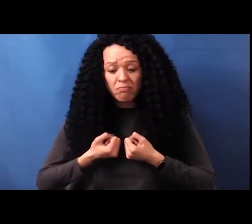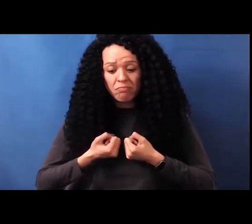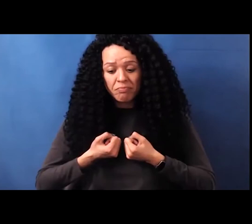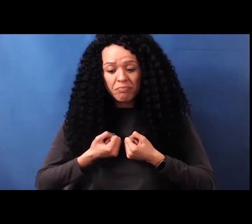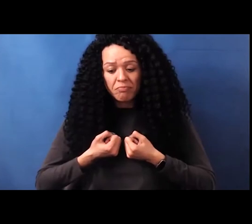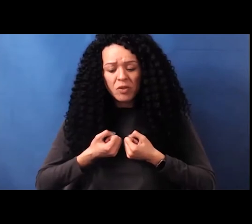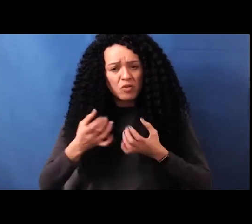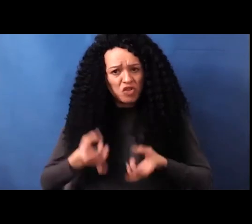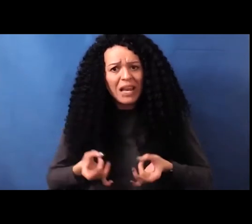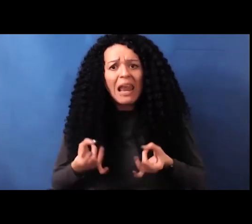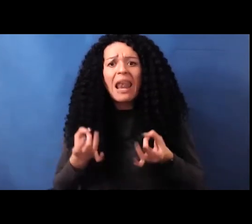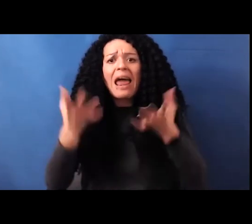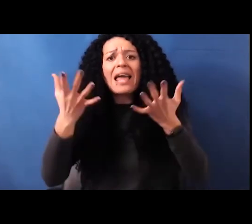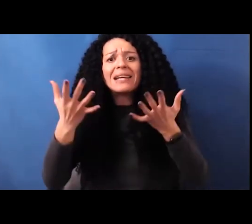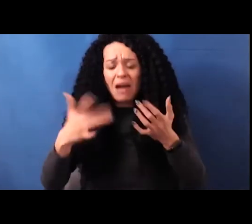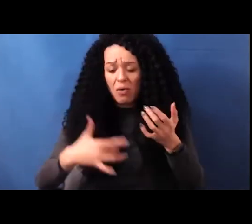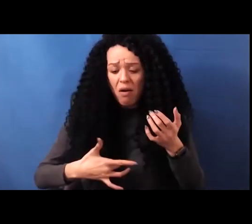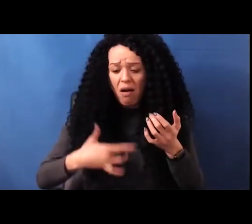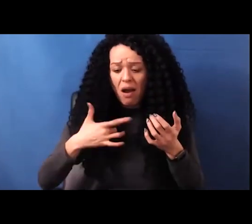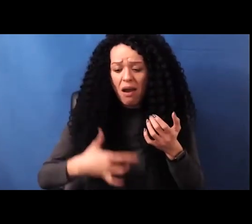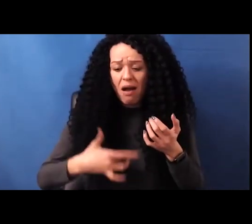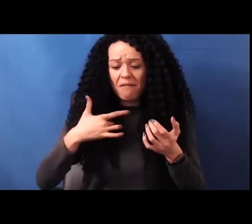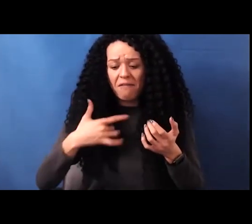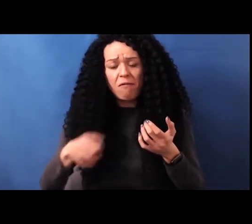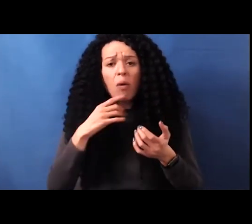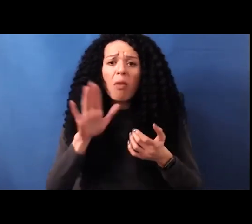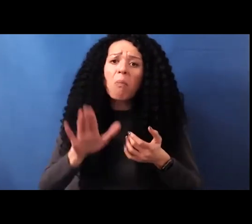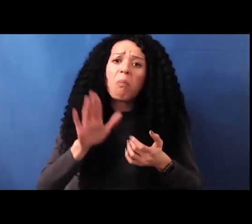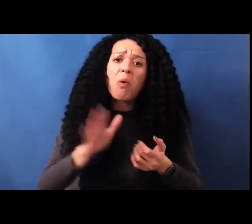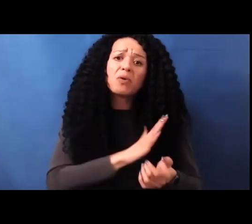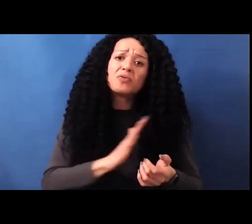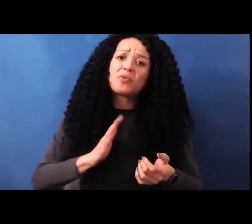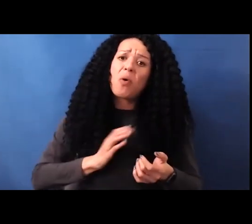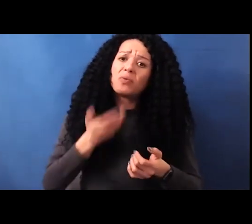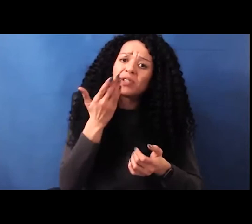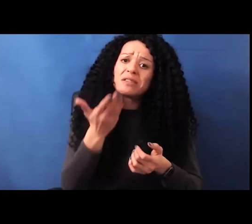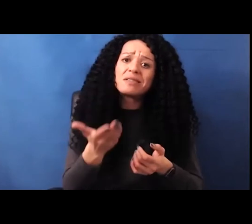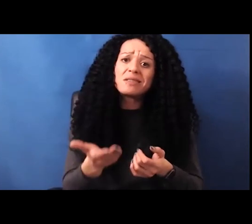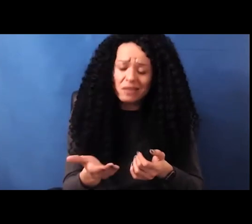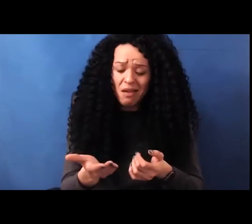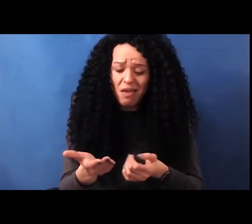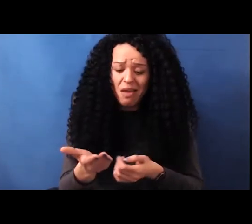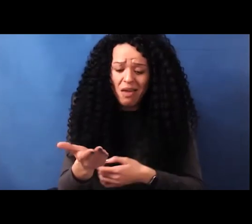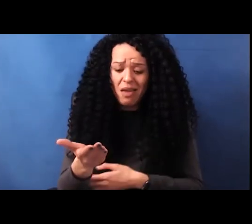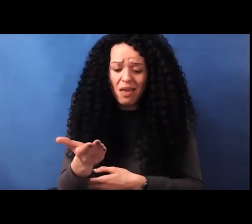take. She'd lay down her life for the poor soldier's